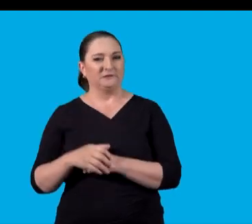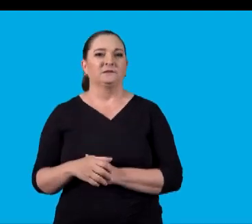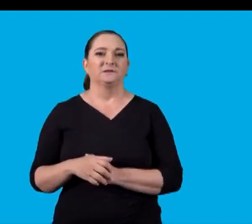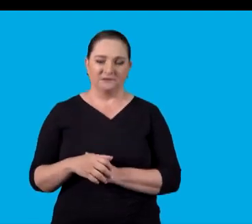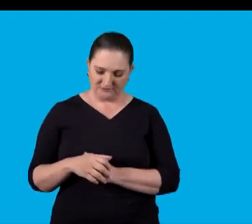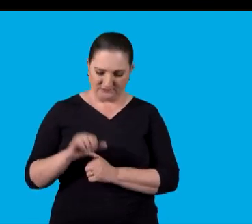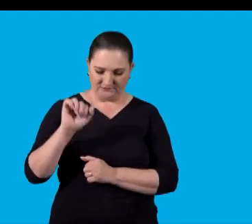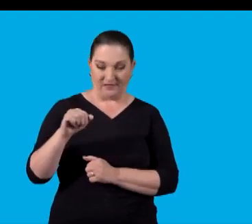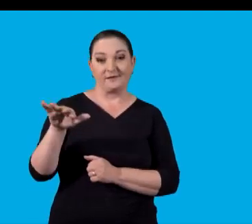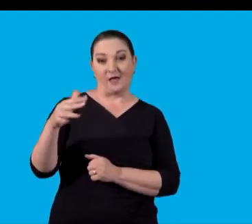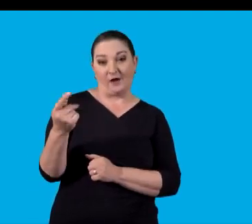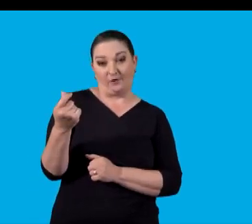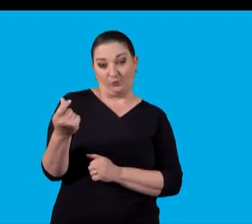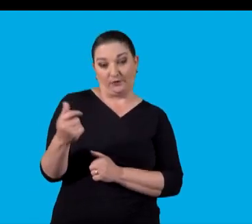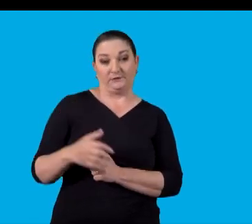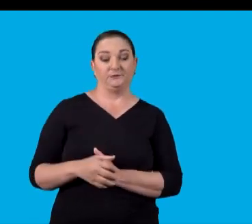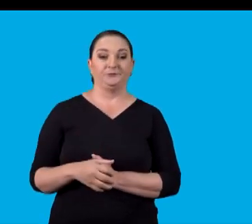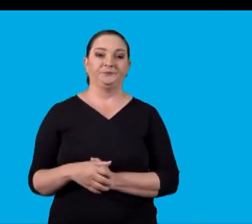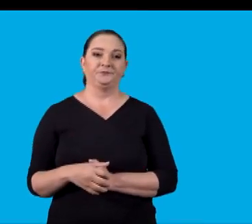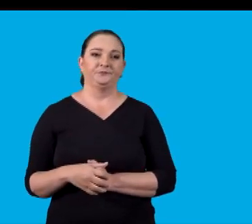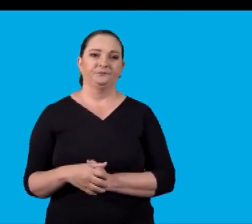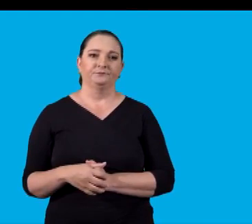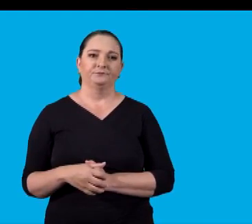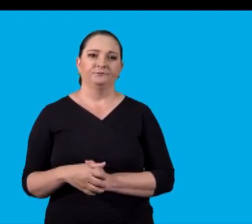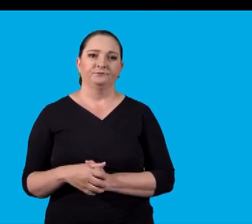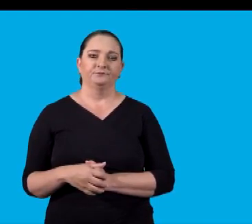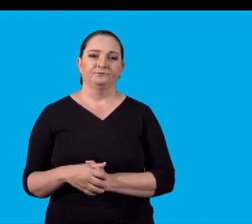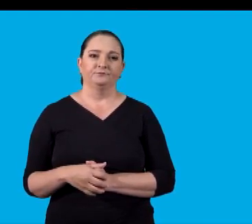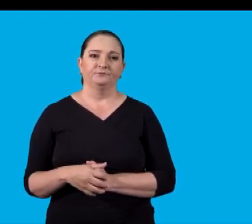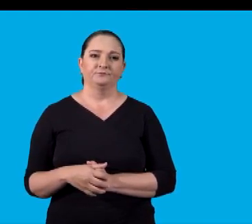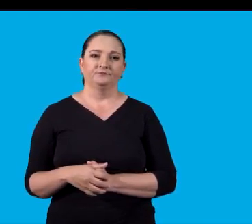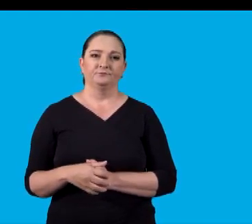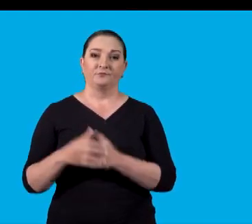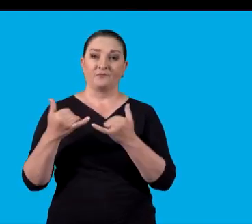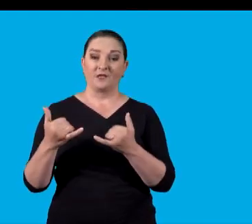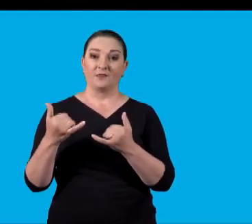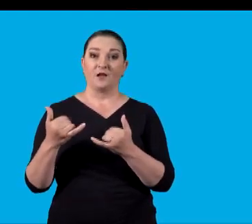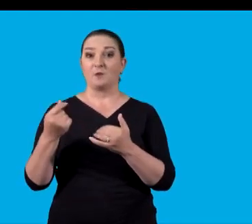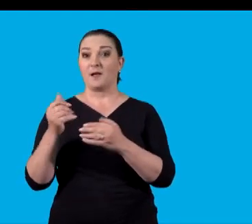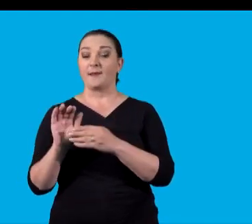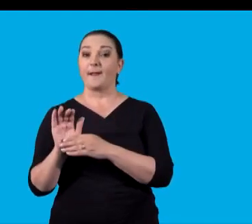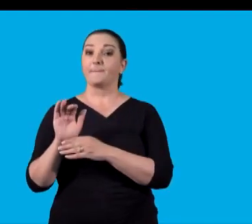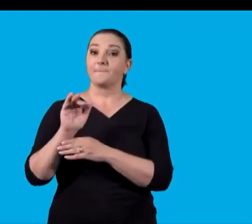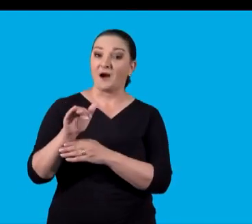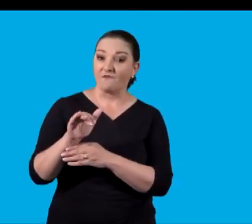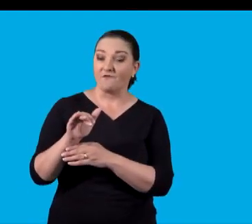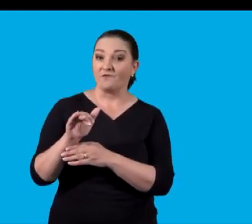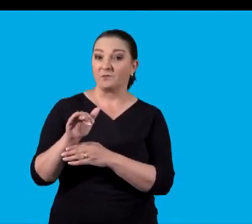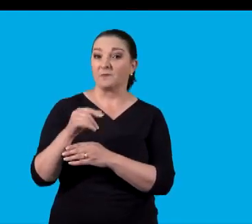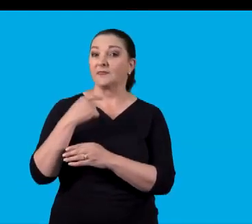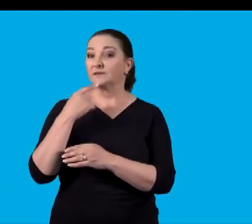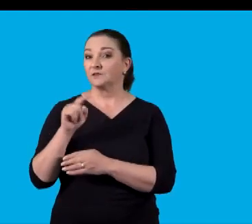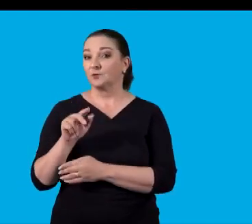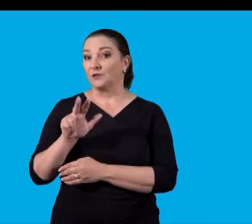price was what? 9 rand 10 cents here. So you are just going to get the amount above average price, where you